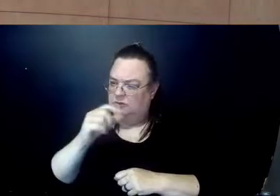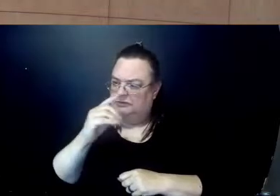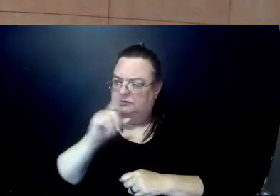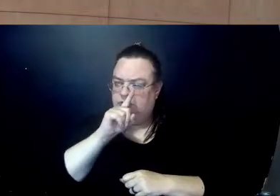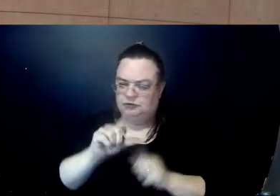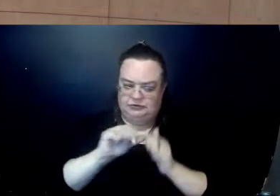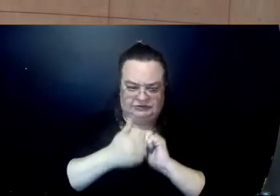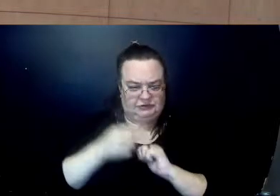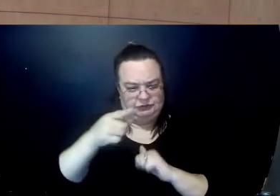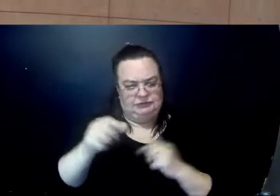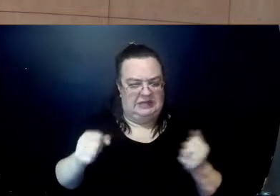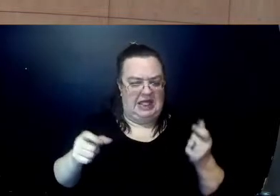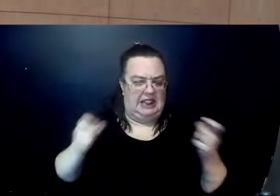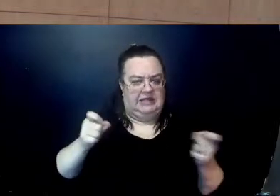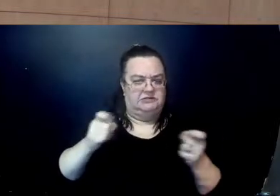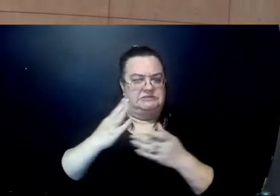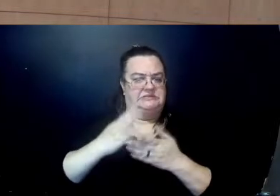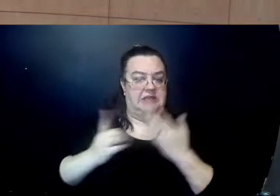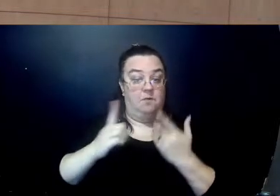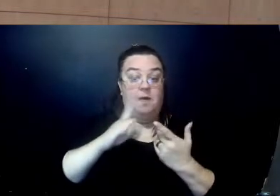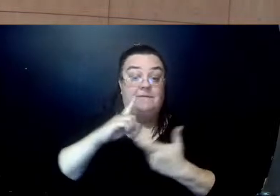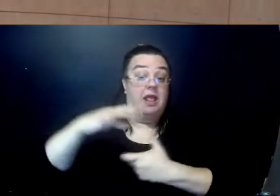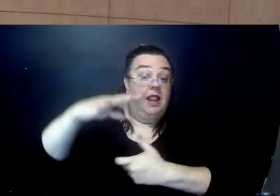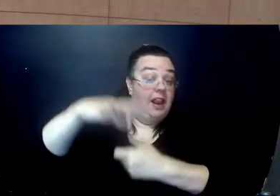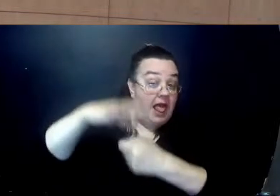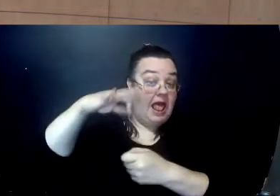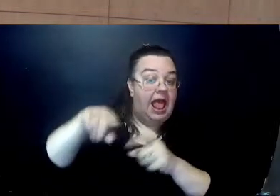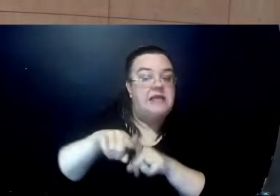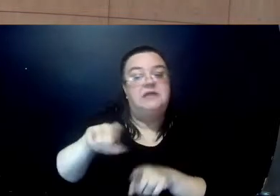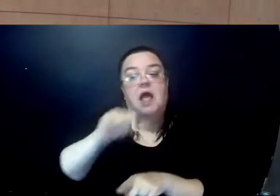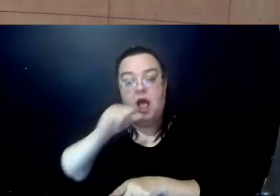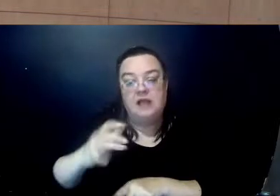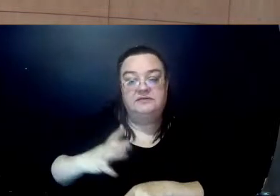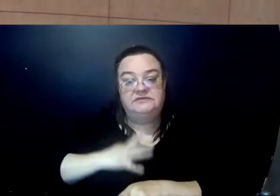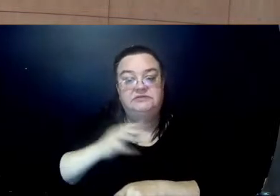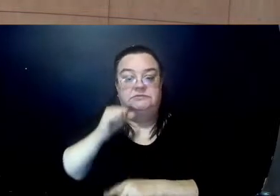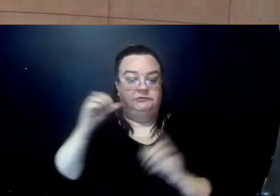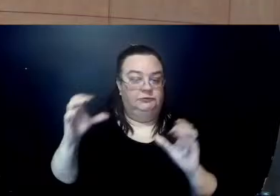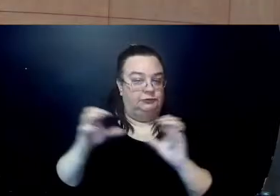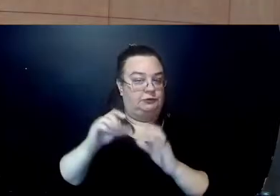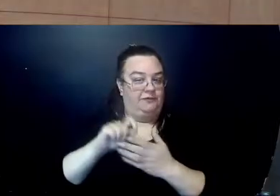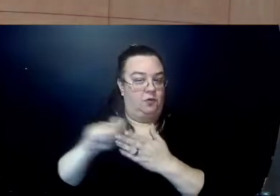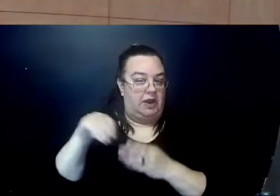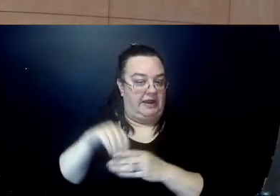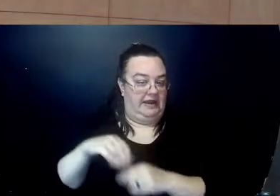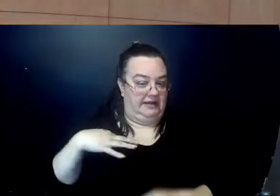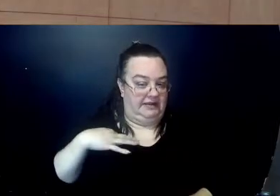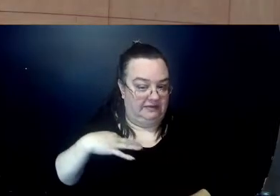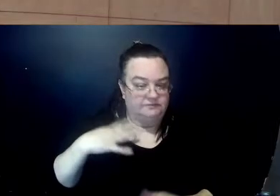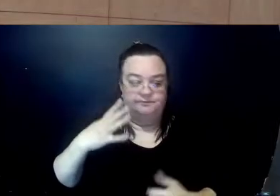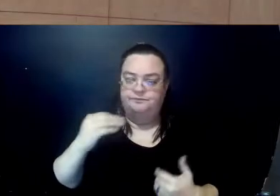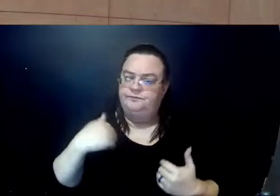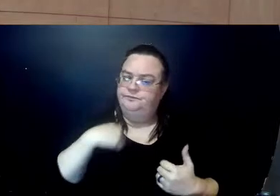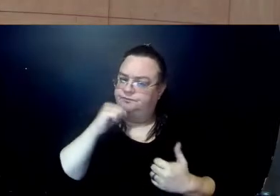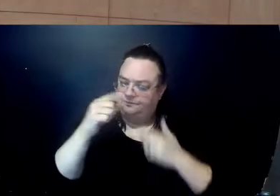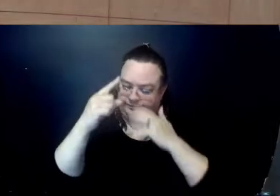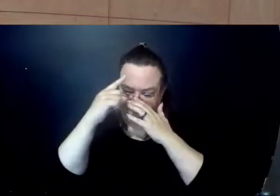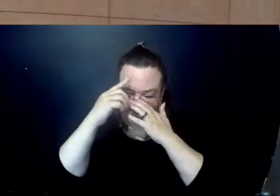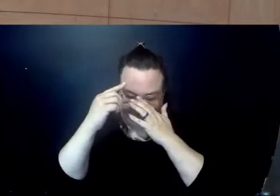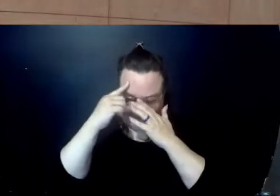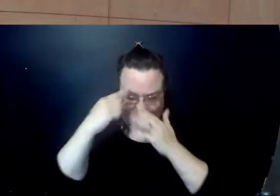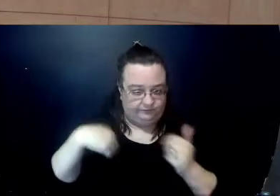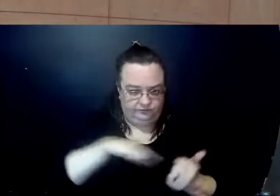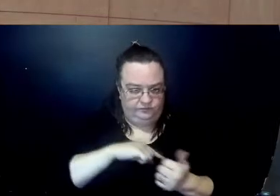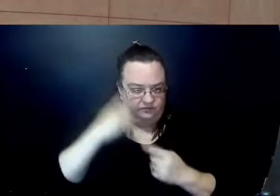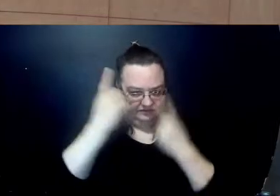you legislate about someone getting elected as an unofficial, uncertified write-in candidate. And I don't know that we've entertained all